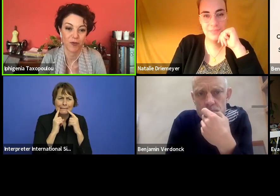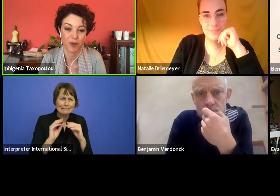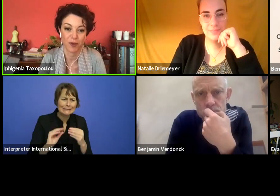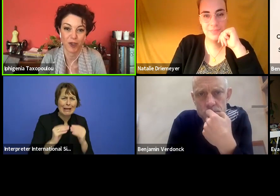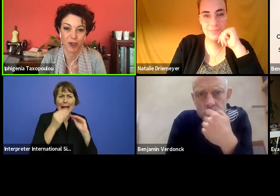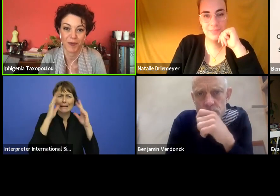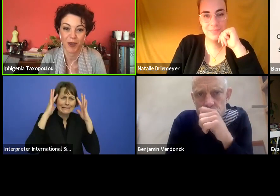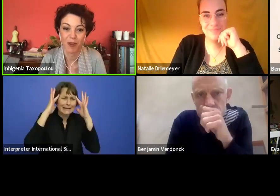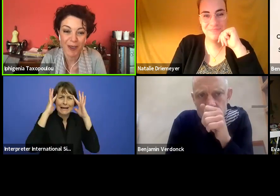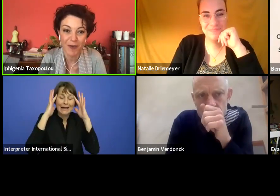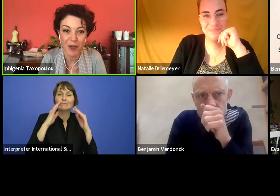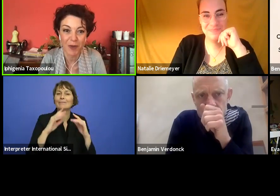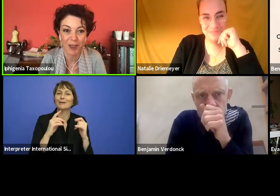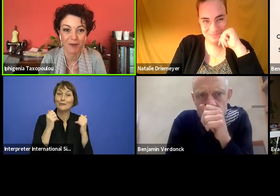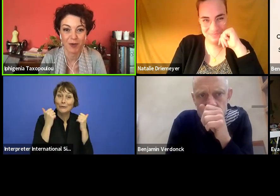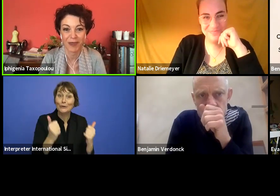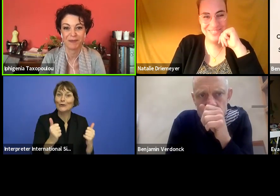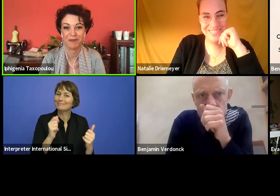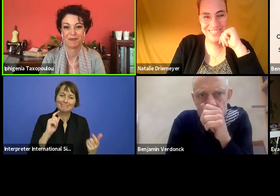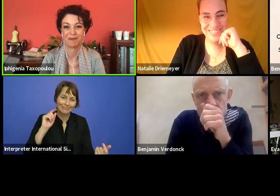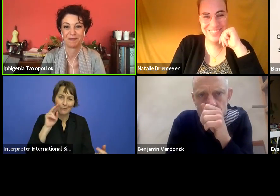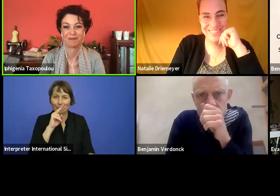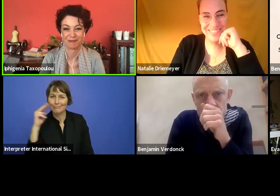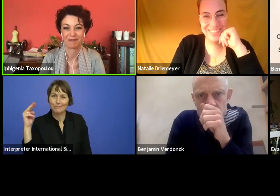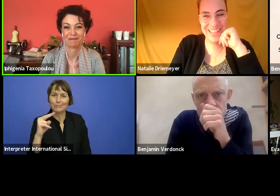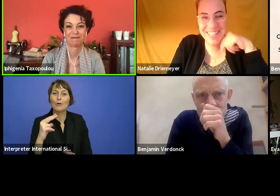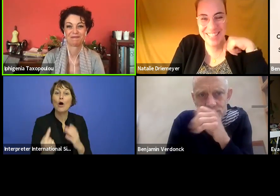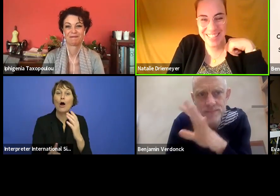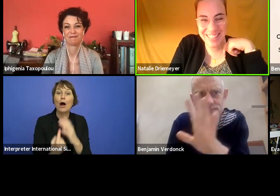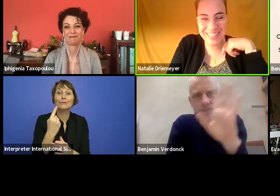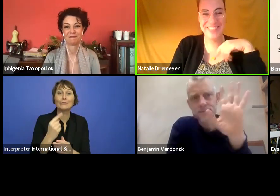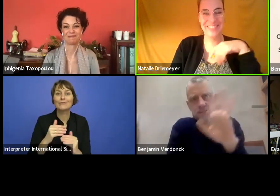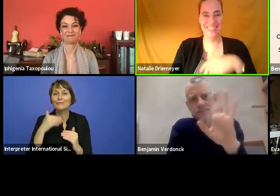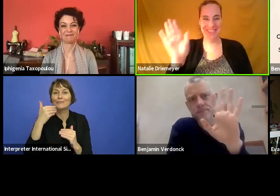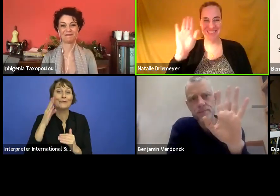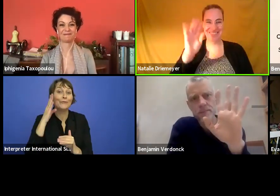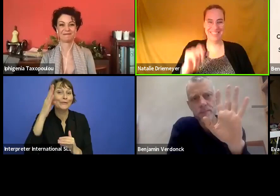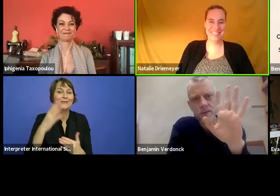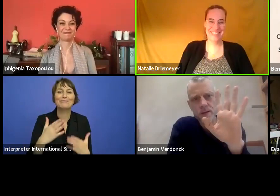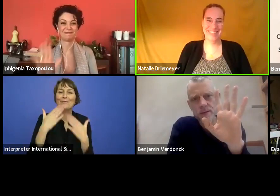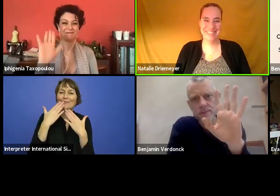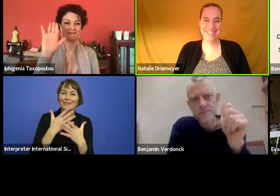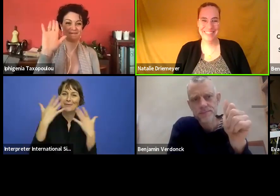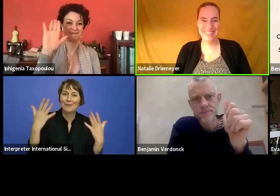opportunity for the future. So thank you very much, everyone. Thanks again. Thank you.